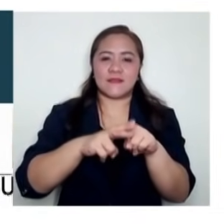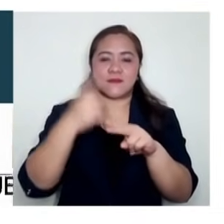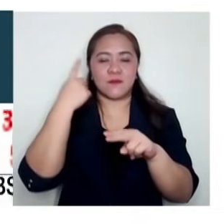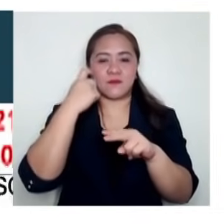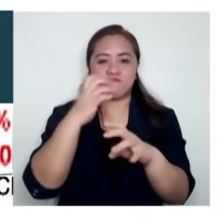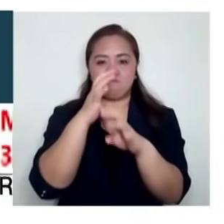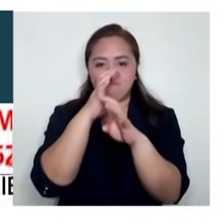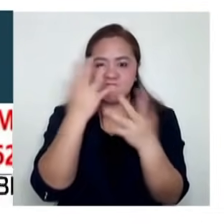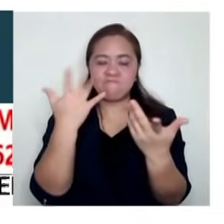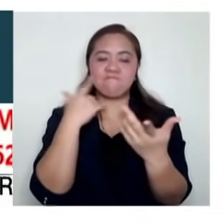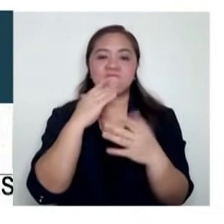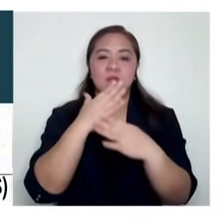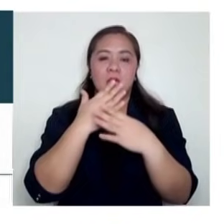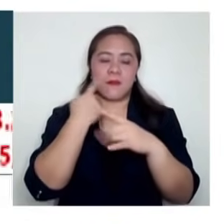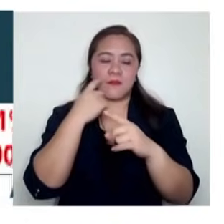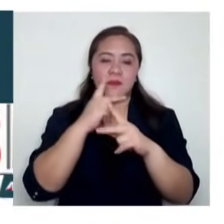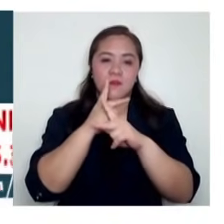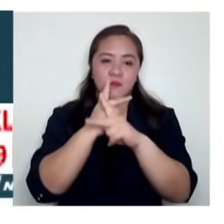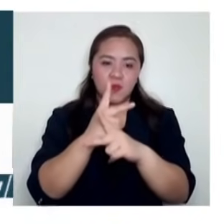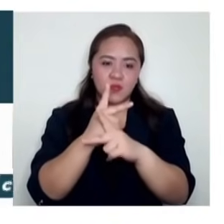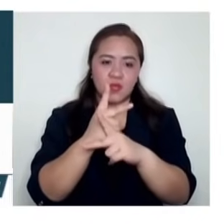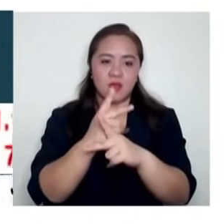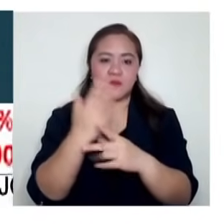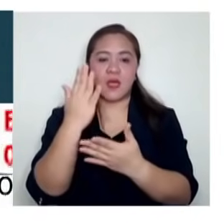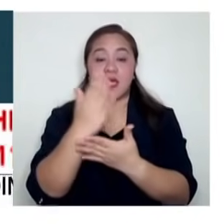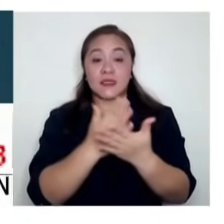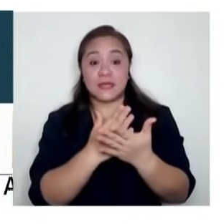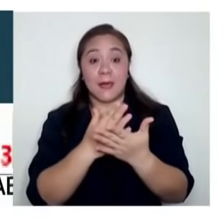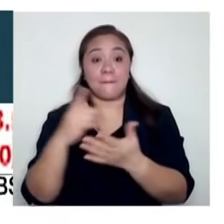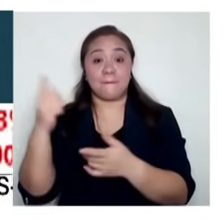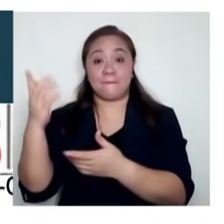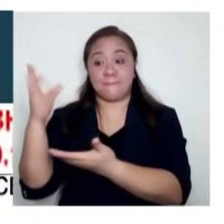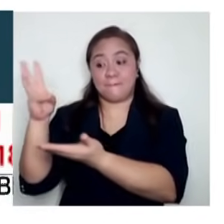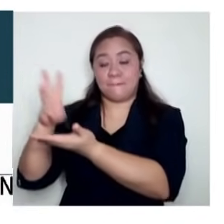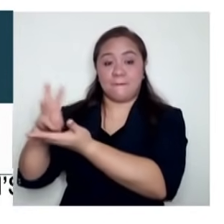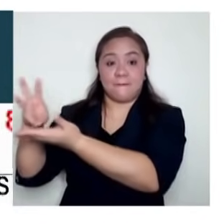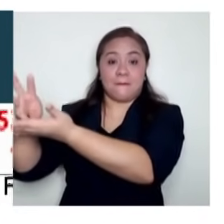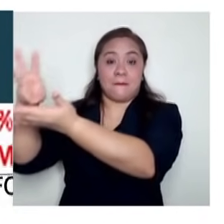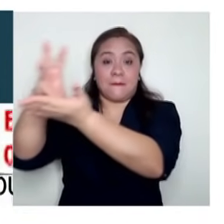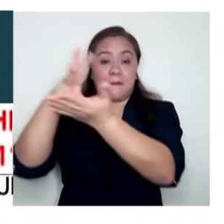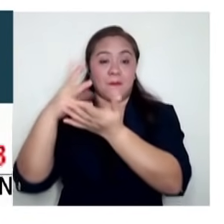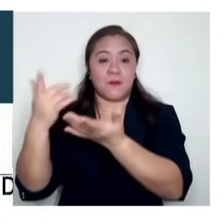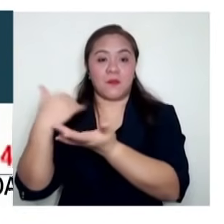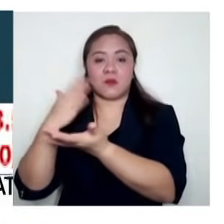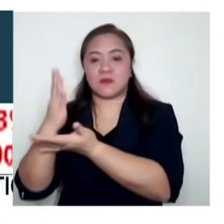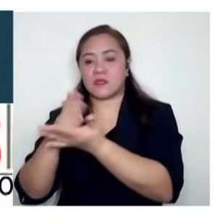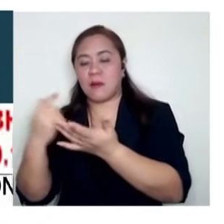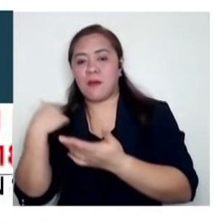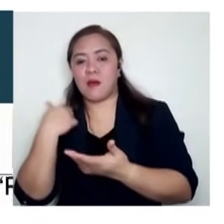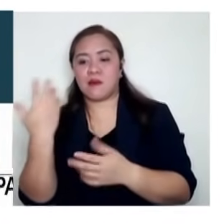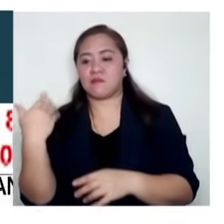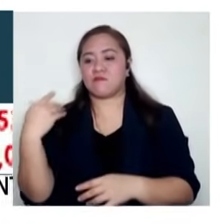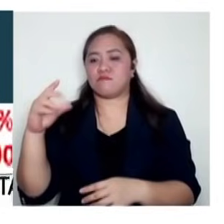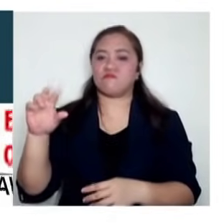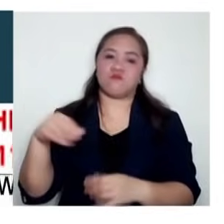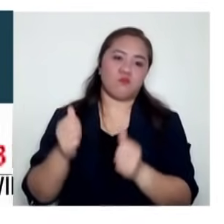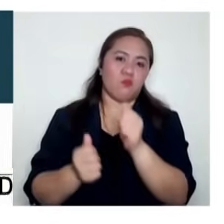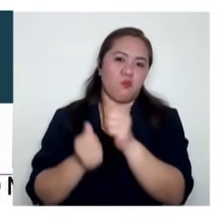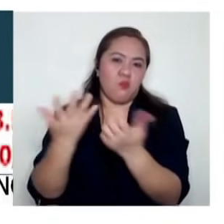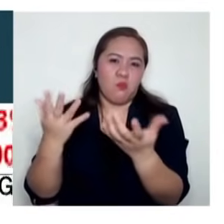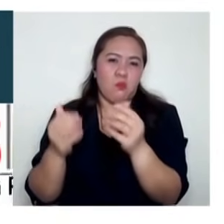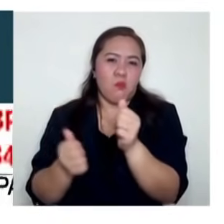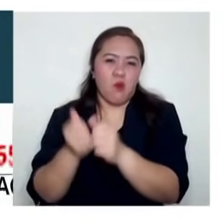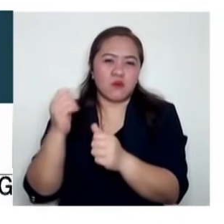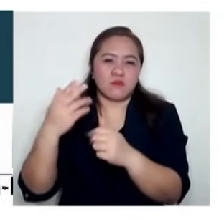these individuals, these 8 ones, have CT values more than 30. Some have more than 40 already. All right.